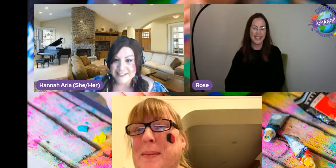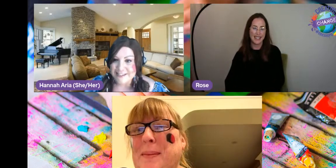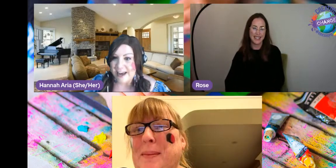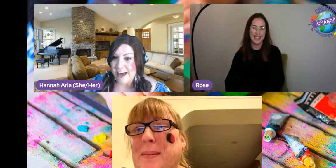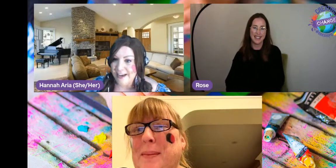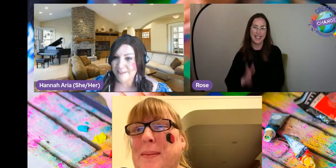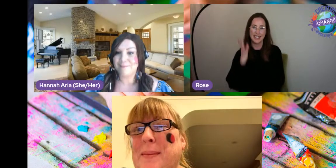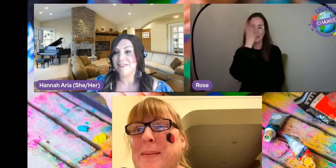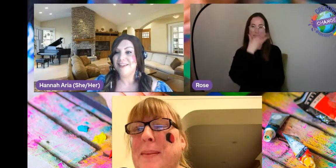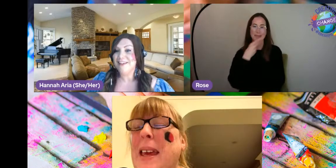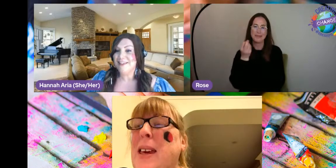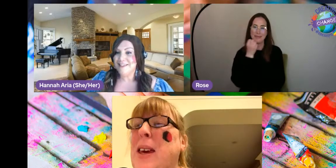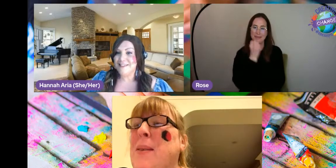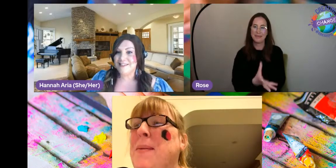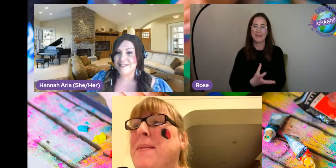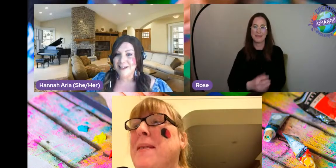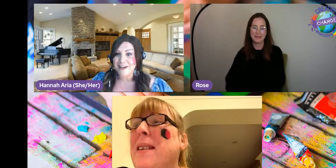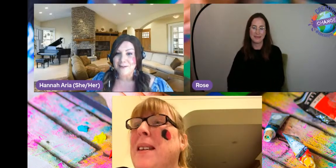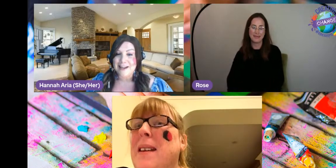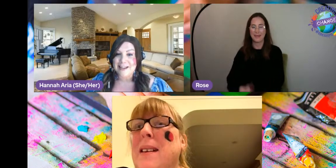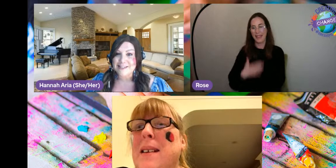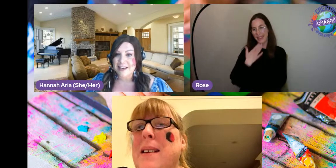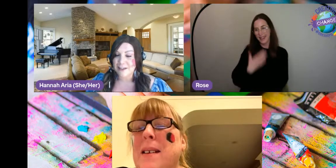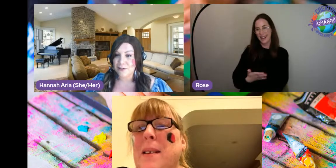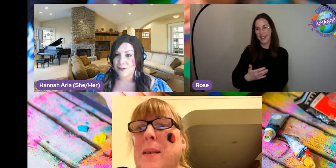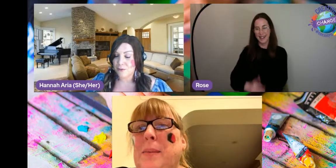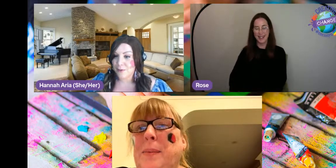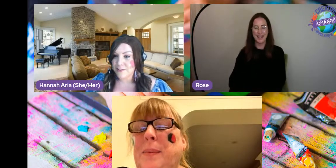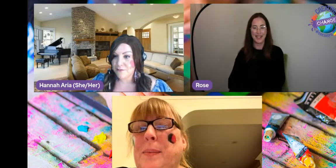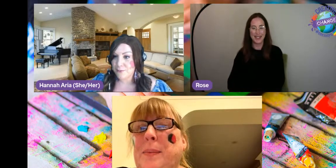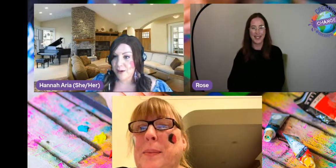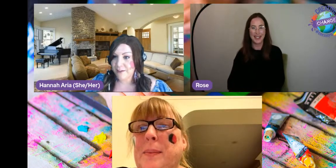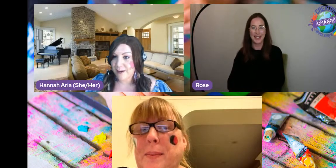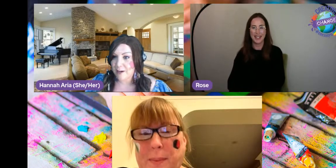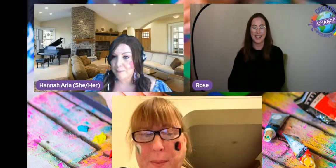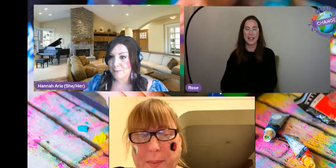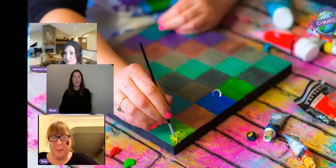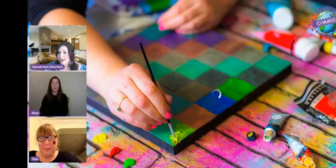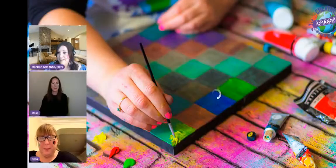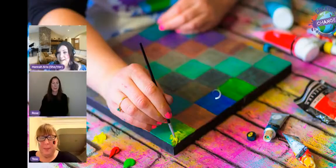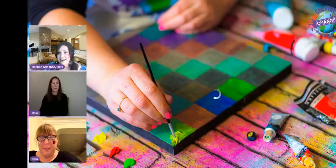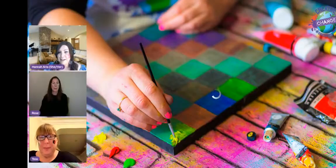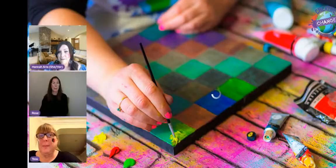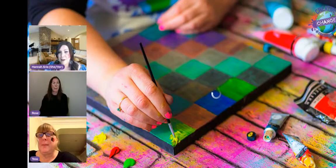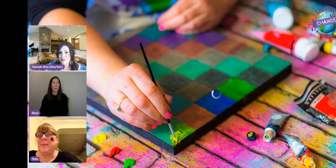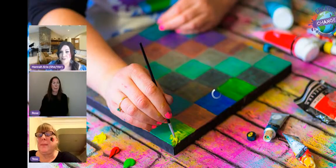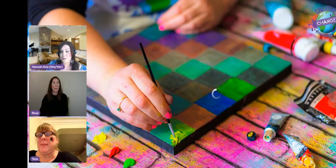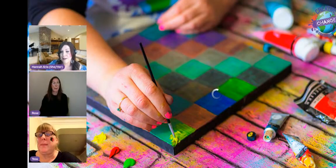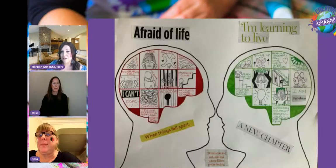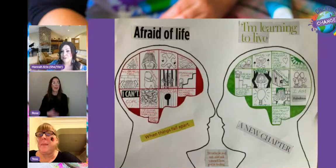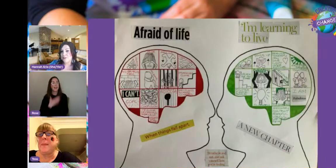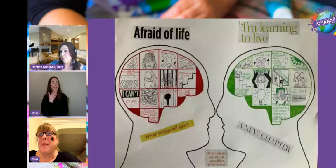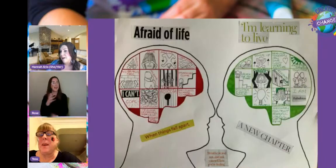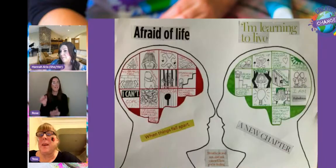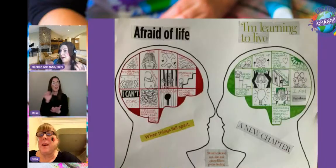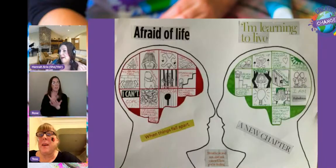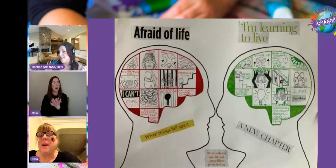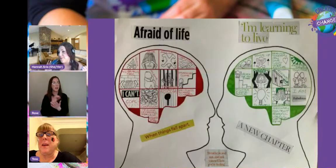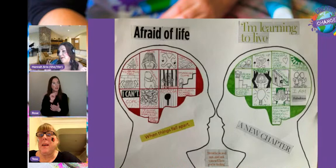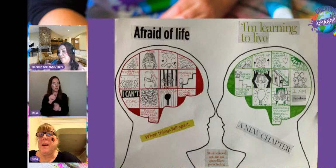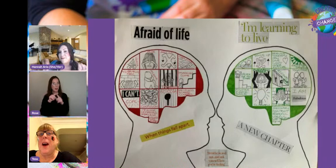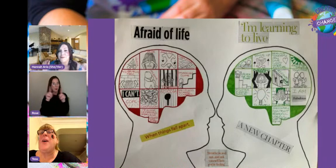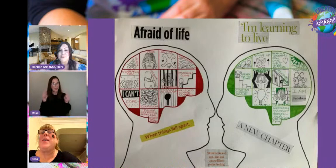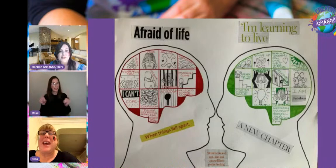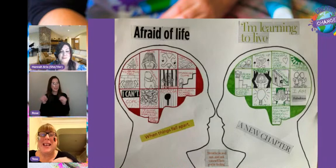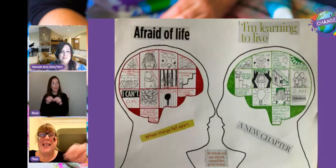radiant today. Thank you. Oh, let's get your wonderful work up. And thank you for posting your picture with your purple